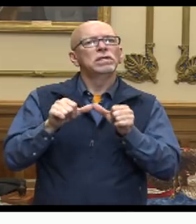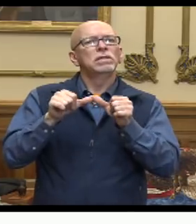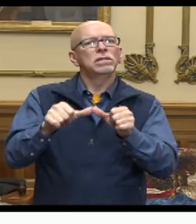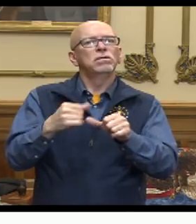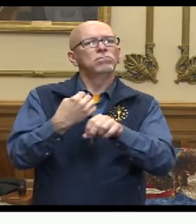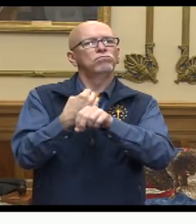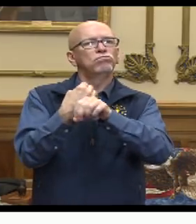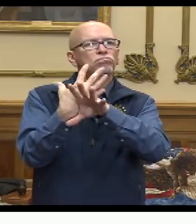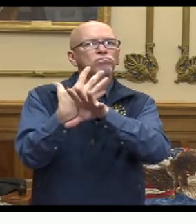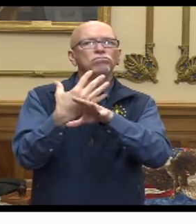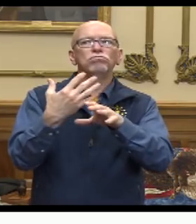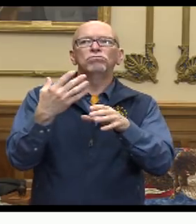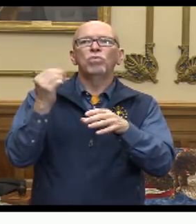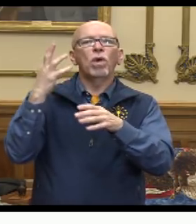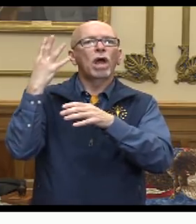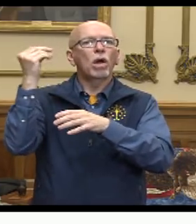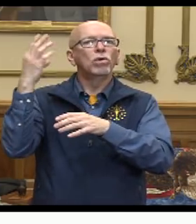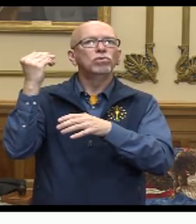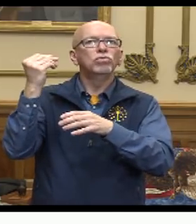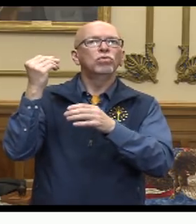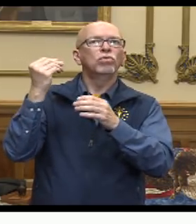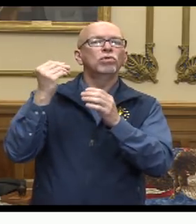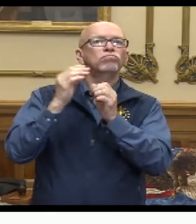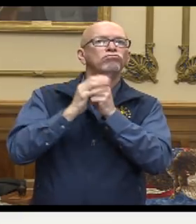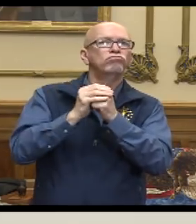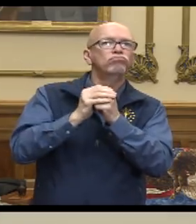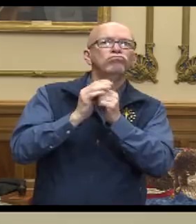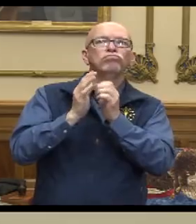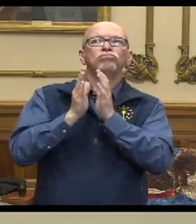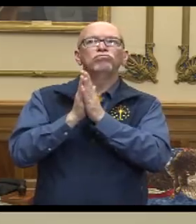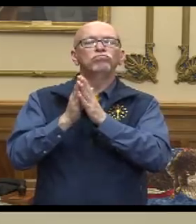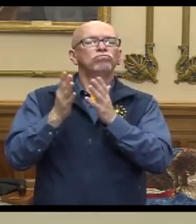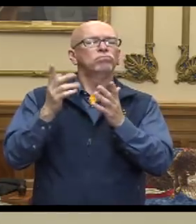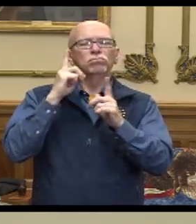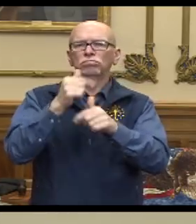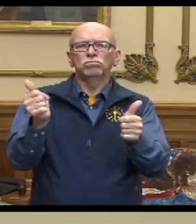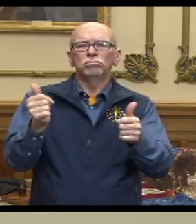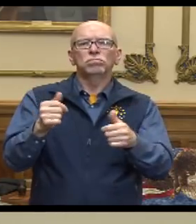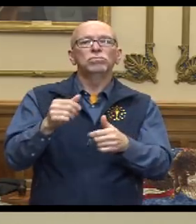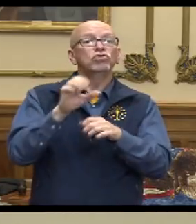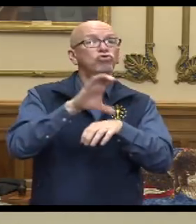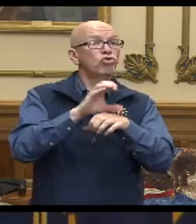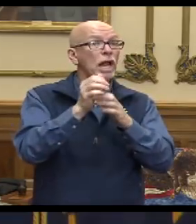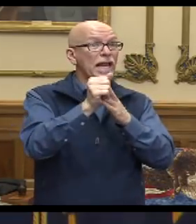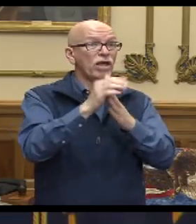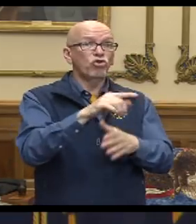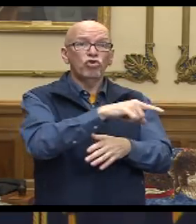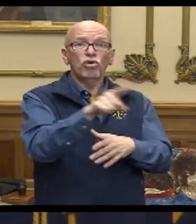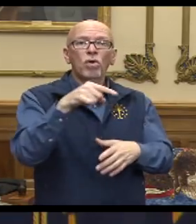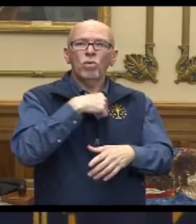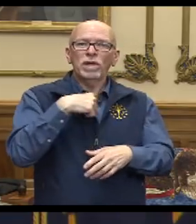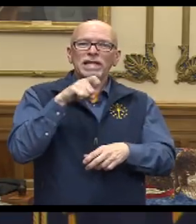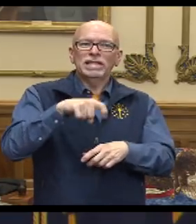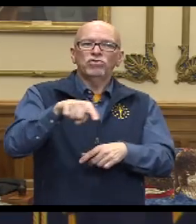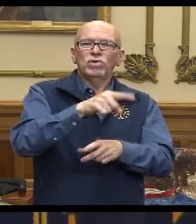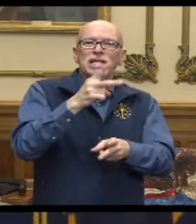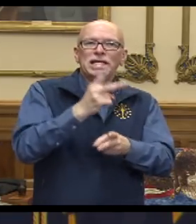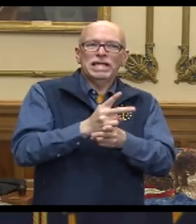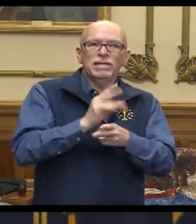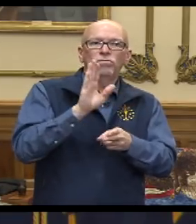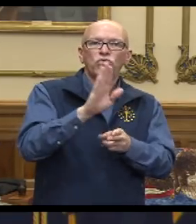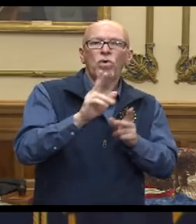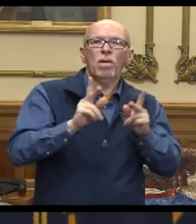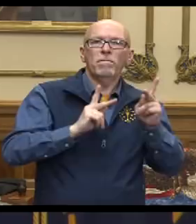virtual and outdoor services. And church leaders, we need you to keep your